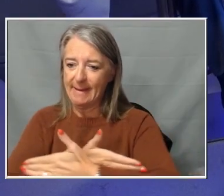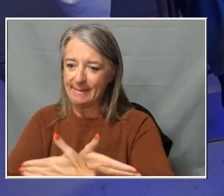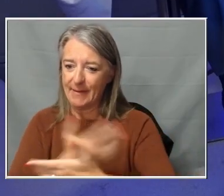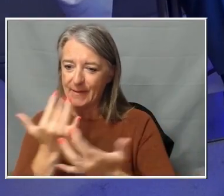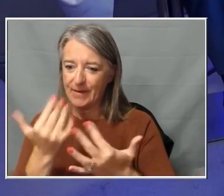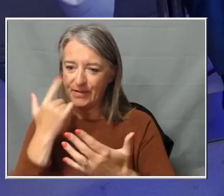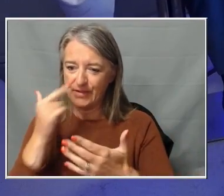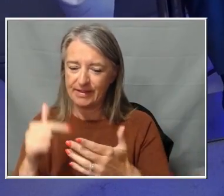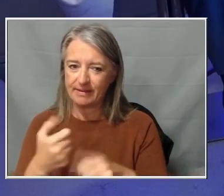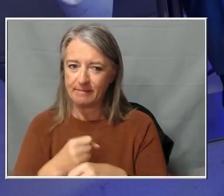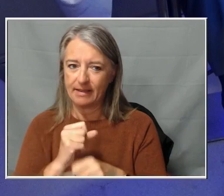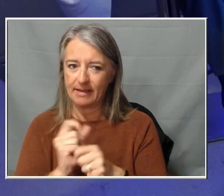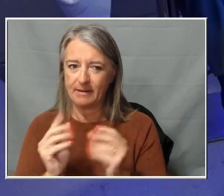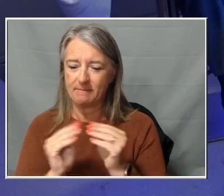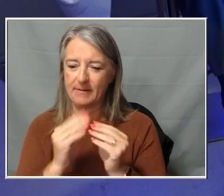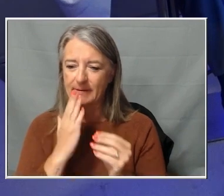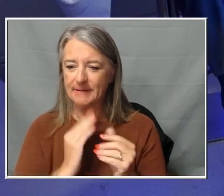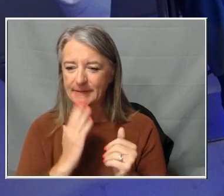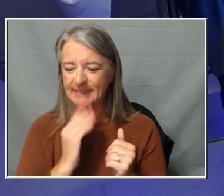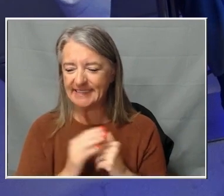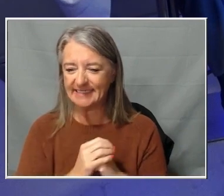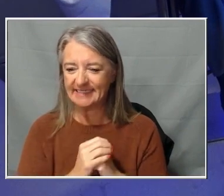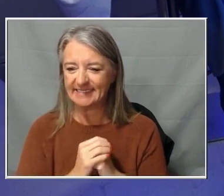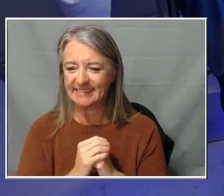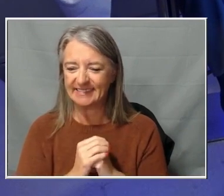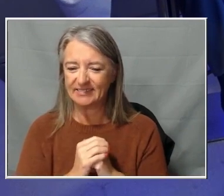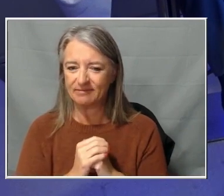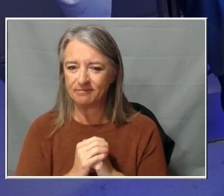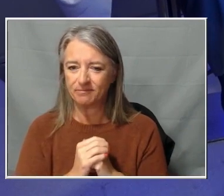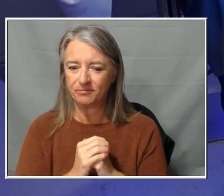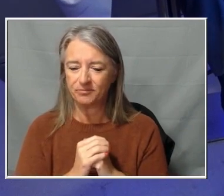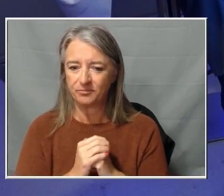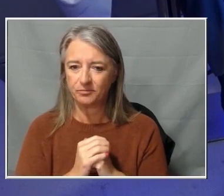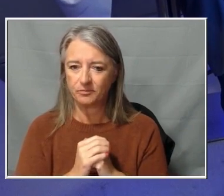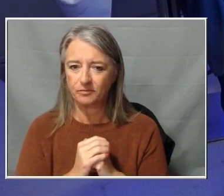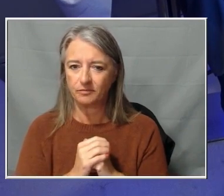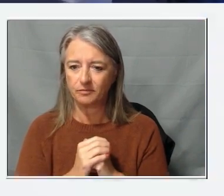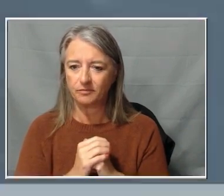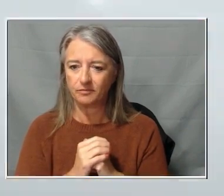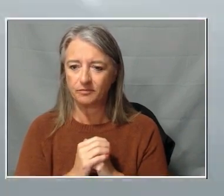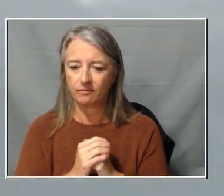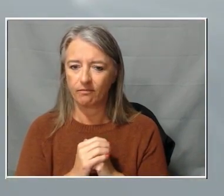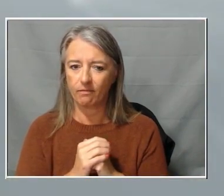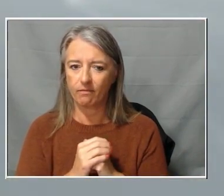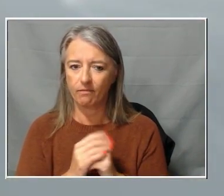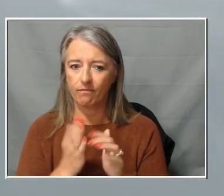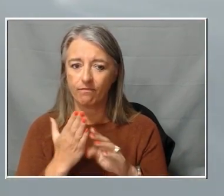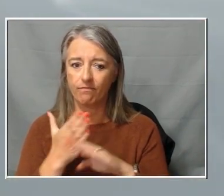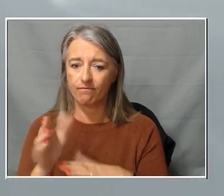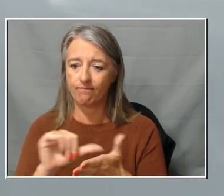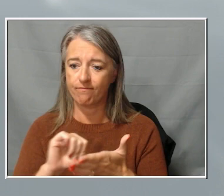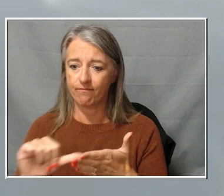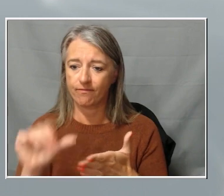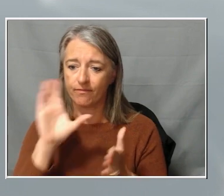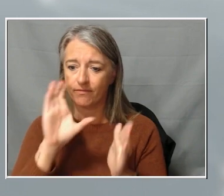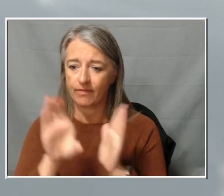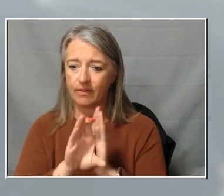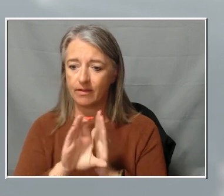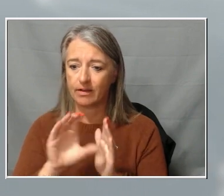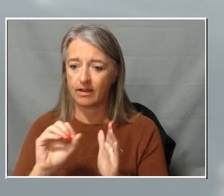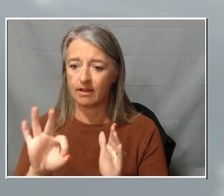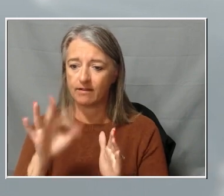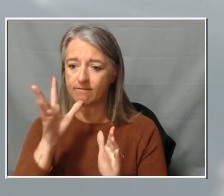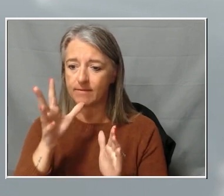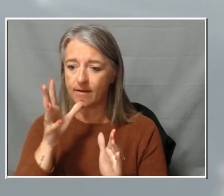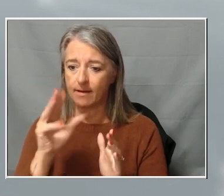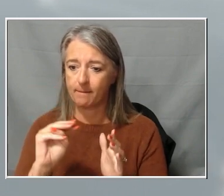made it a little sweeter. Yeah, a lot sweeter. And we have a photo of you and Max after the surgery. What was it like to finally see him?